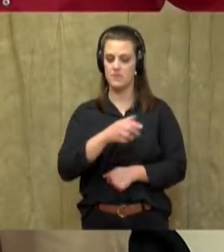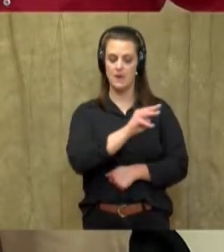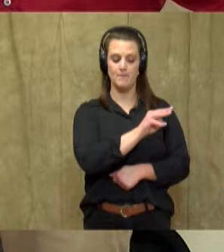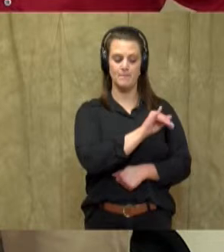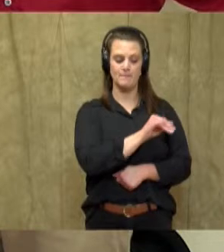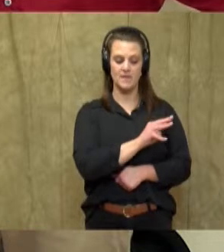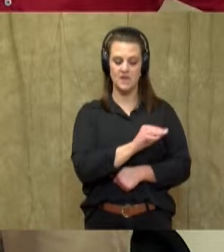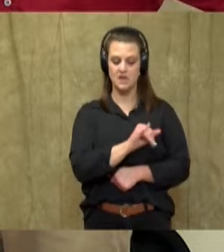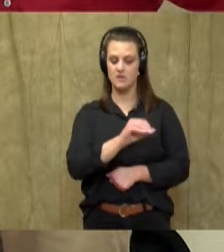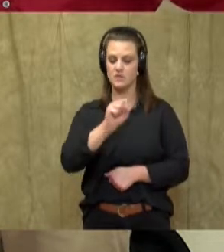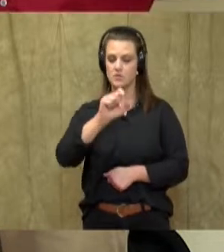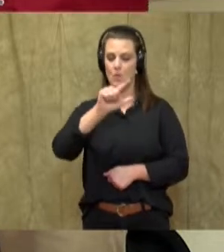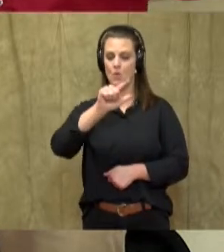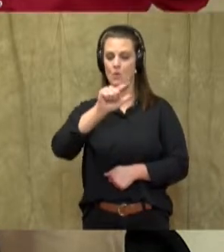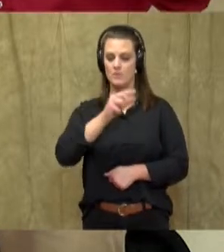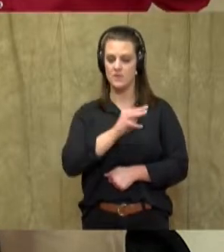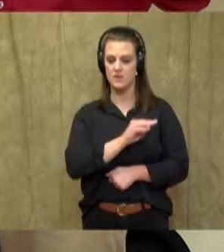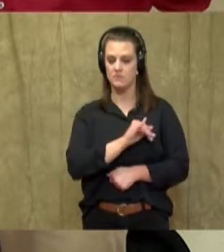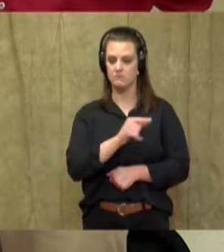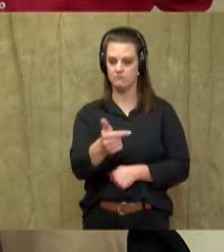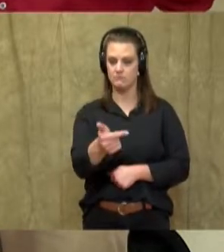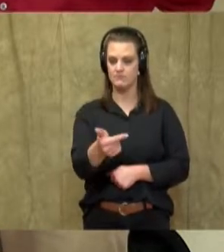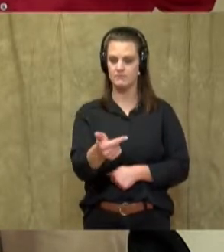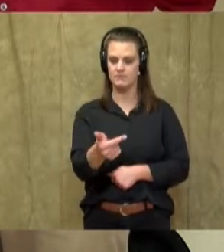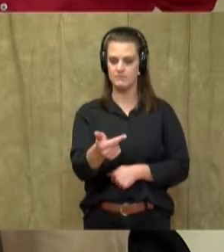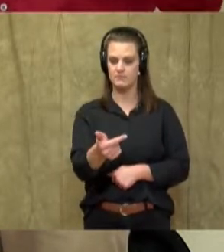Me, me, so.